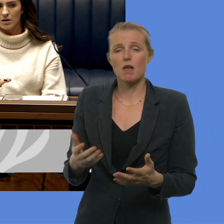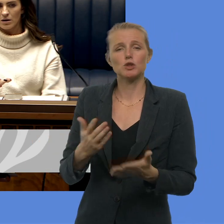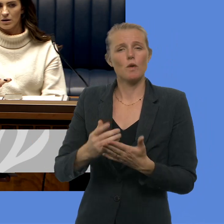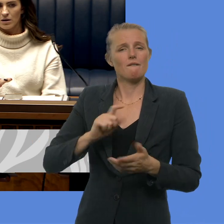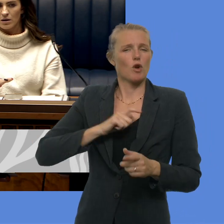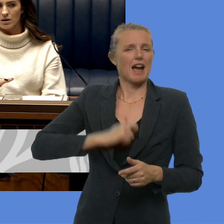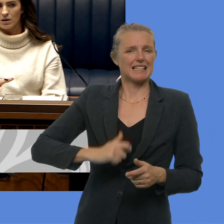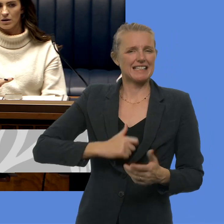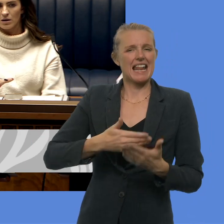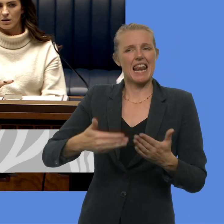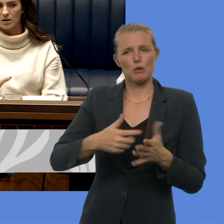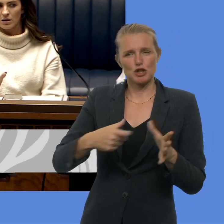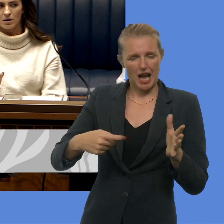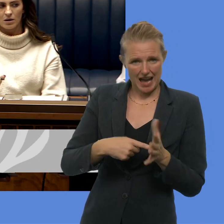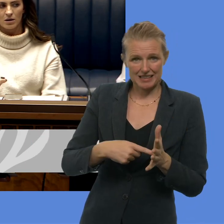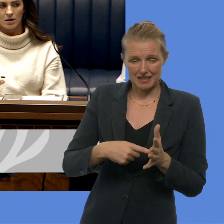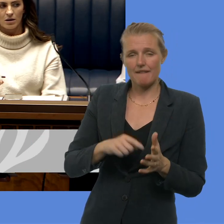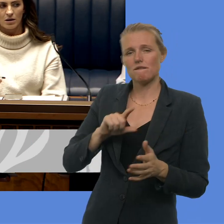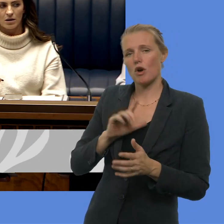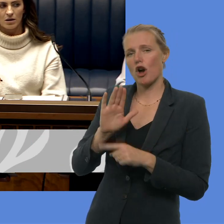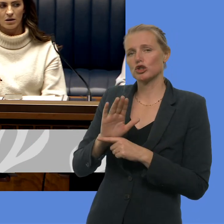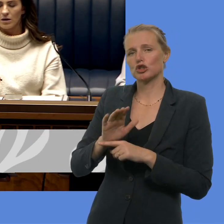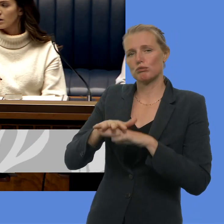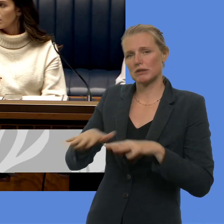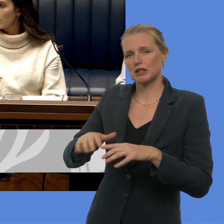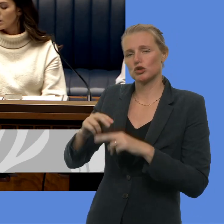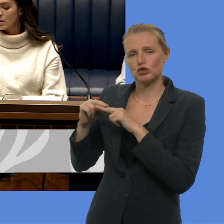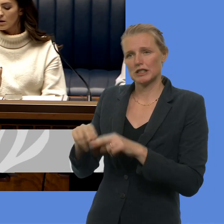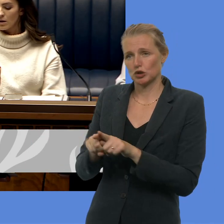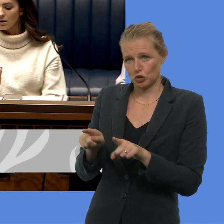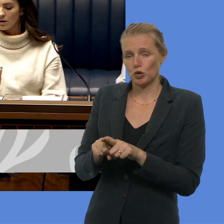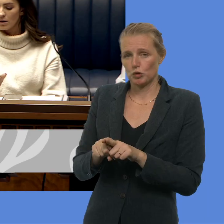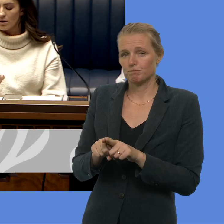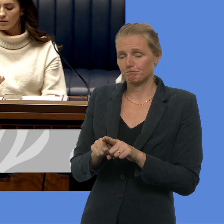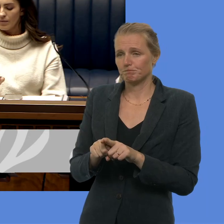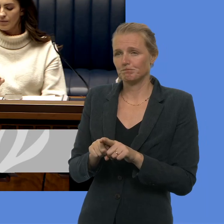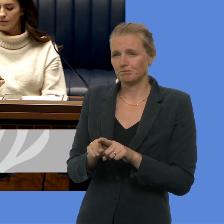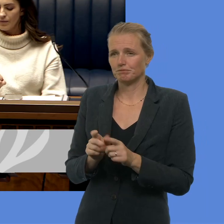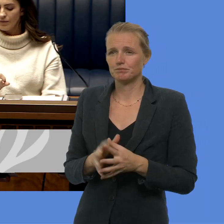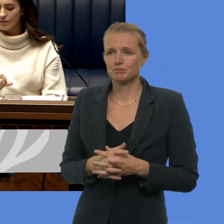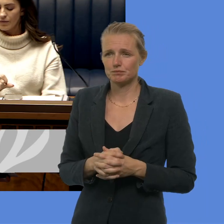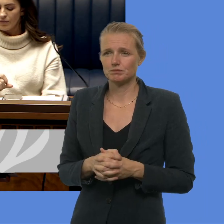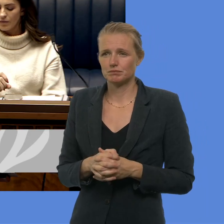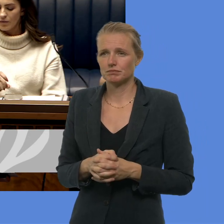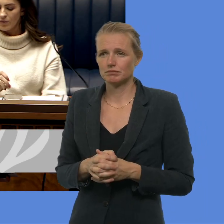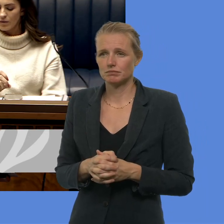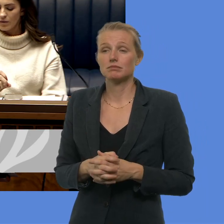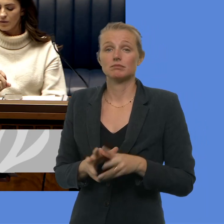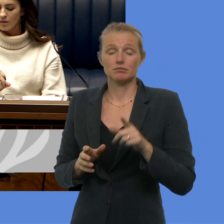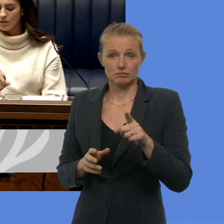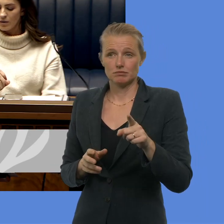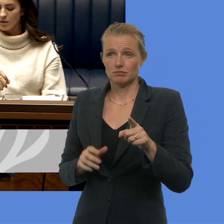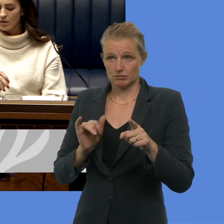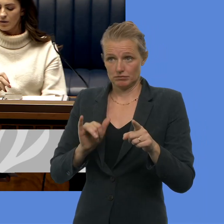Language Act and for the tradition of the Ulster-British tradition. It has been brought